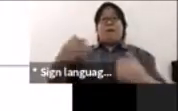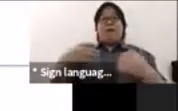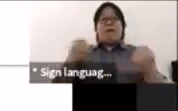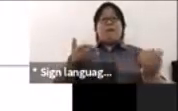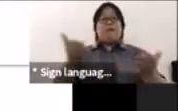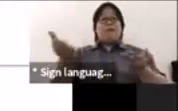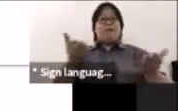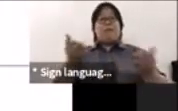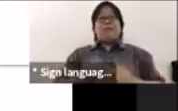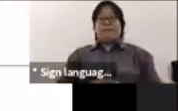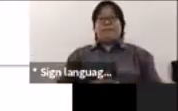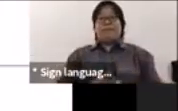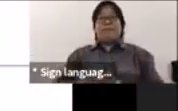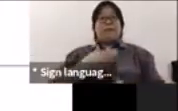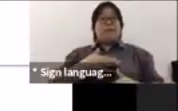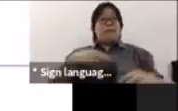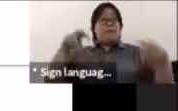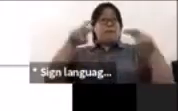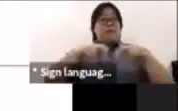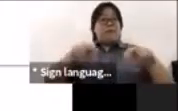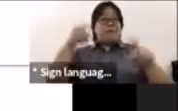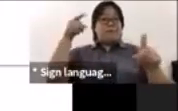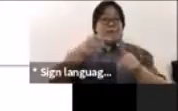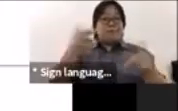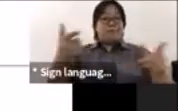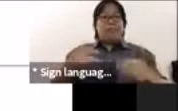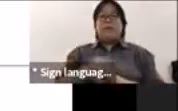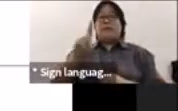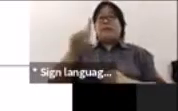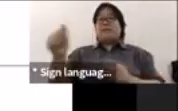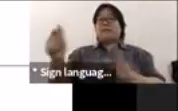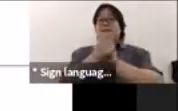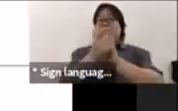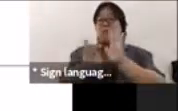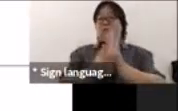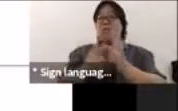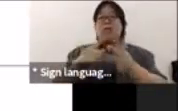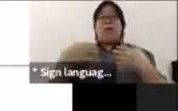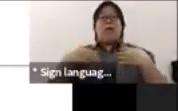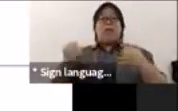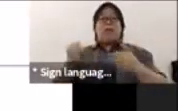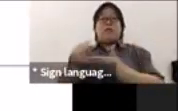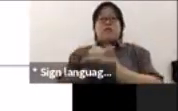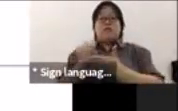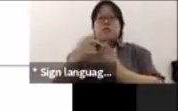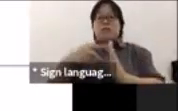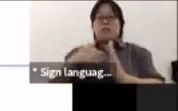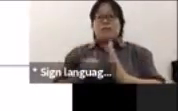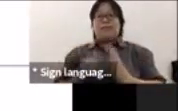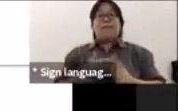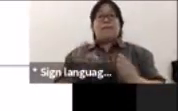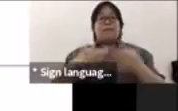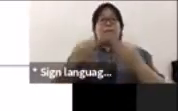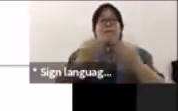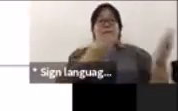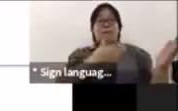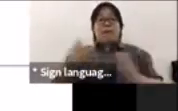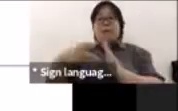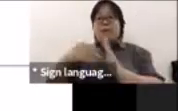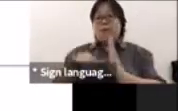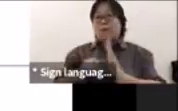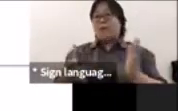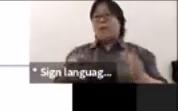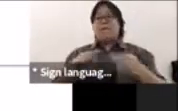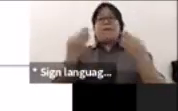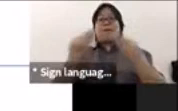revealed some of disability law, health insurance policy, family planning policy, including family planning health report,